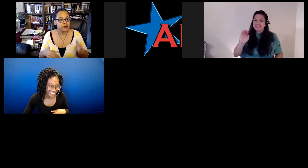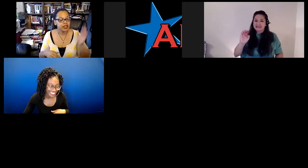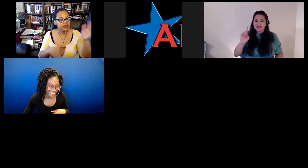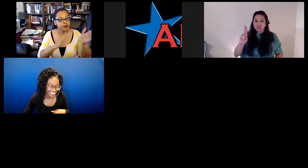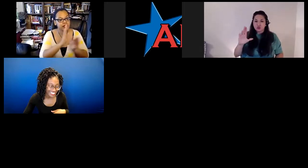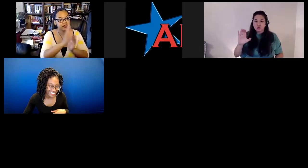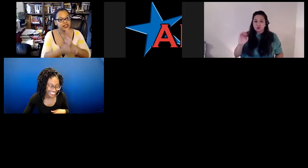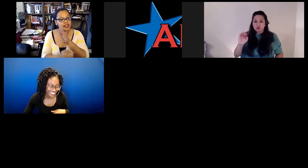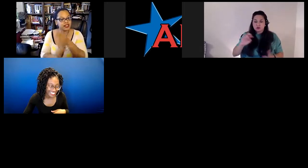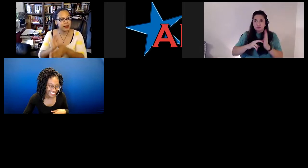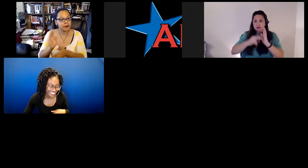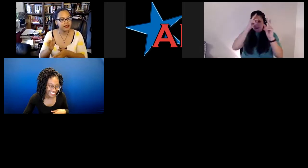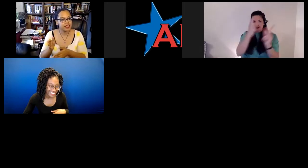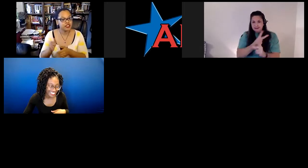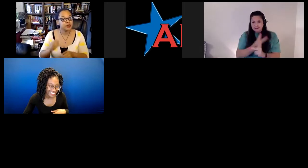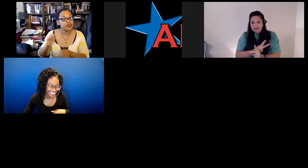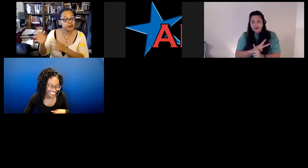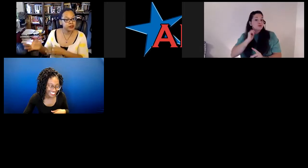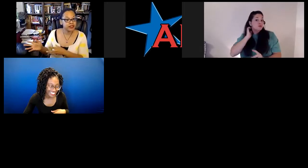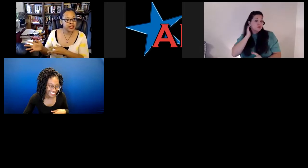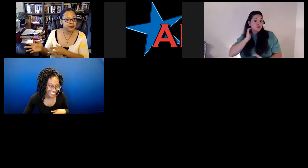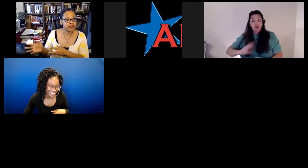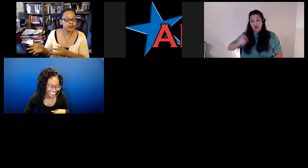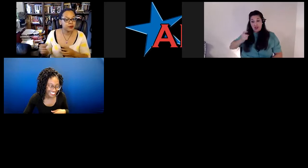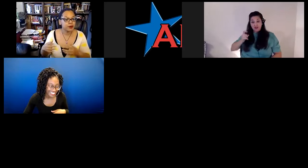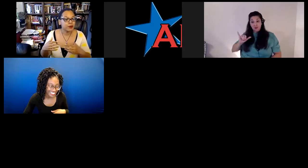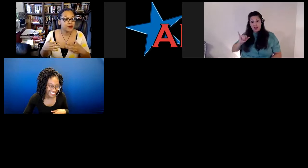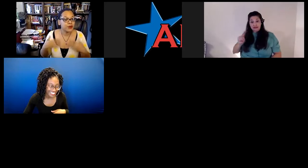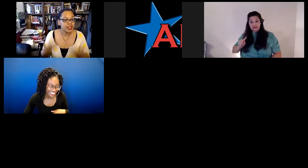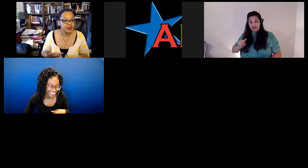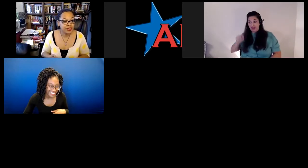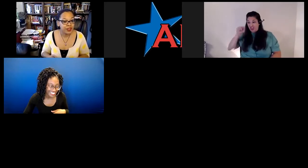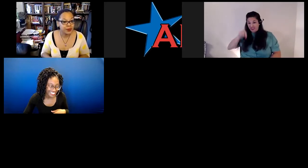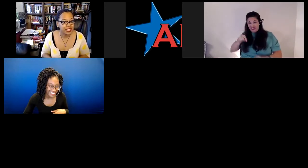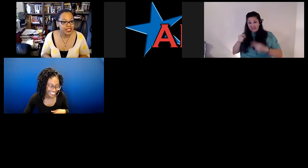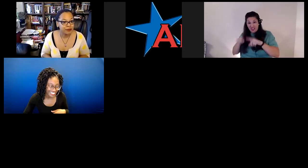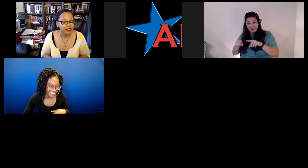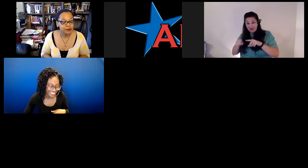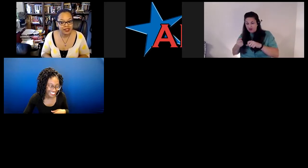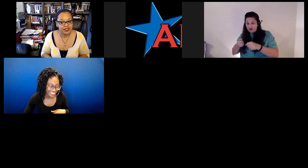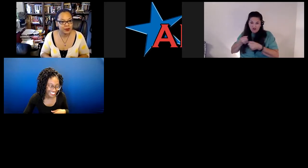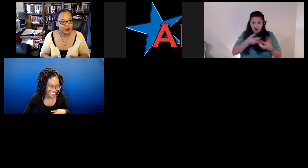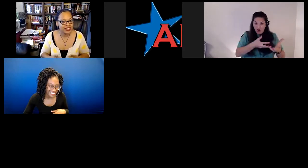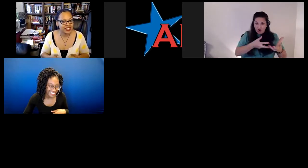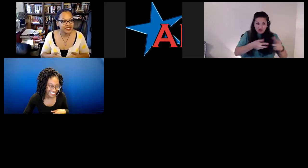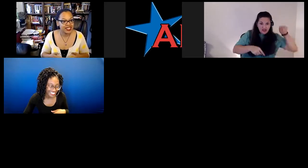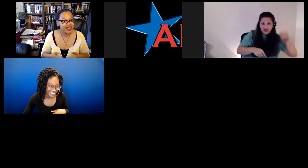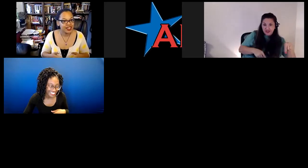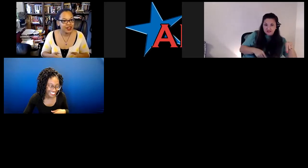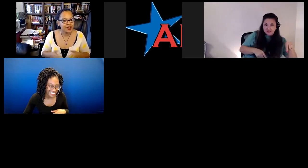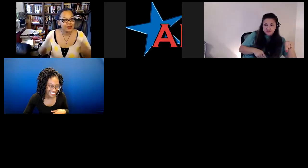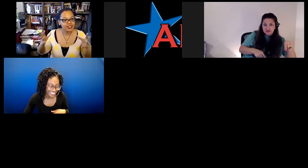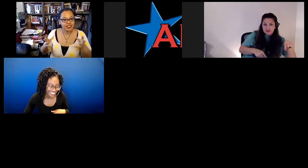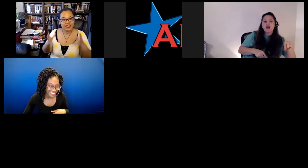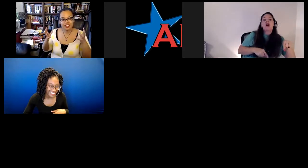say, well, XYZ things happened, so this must happen. But rarely are we in a space where we can say,